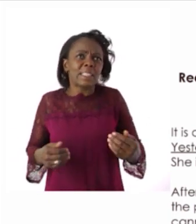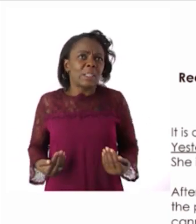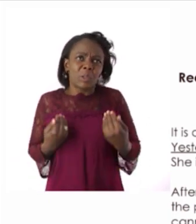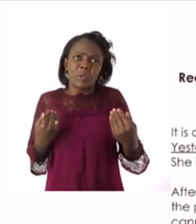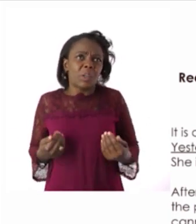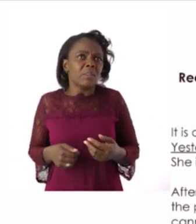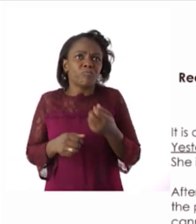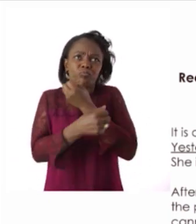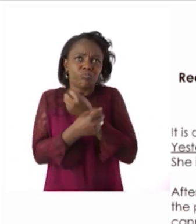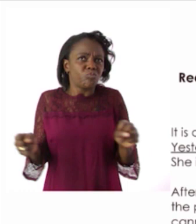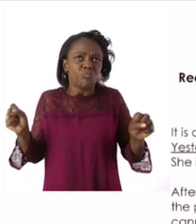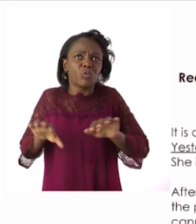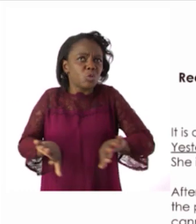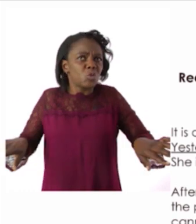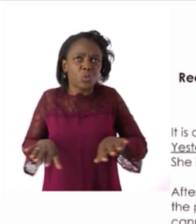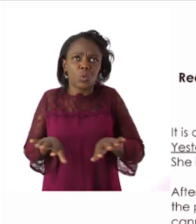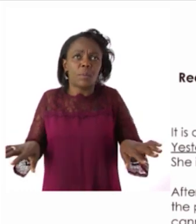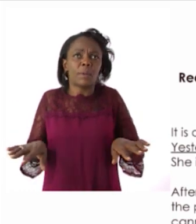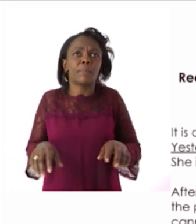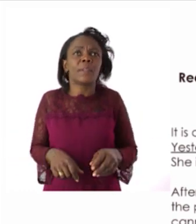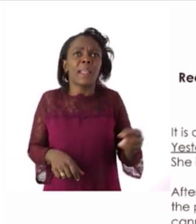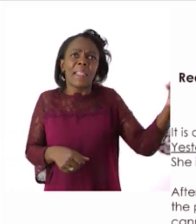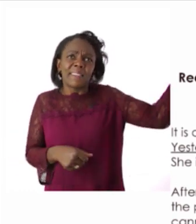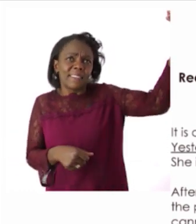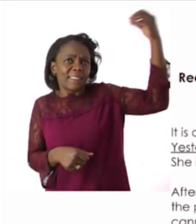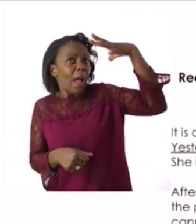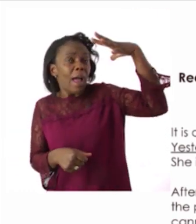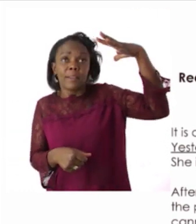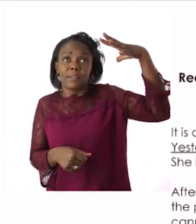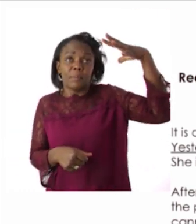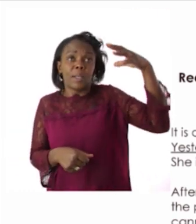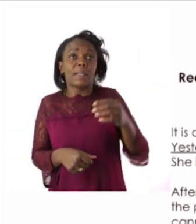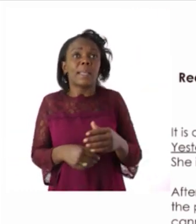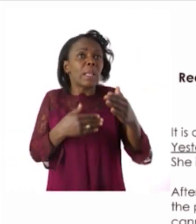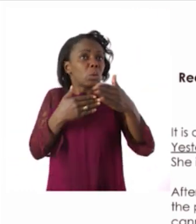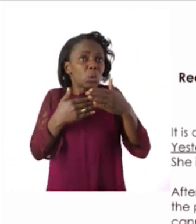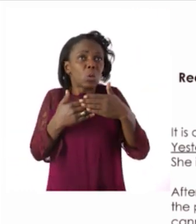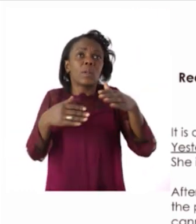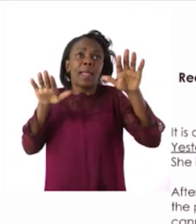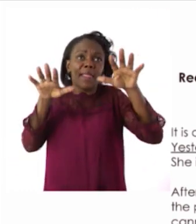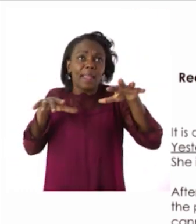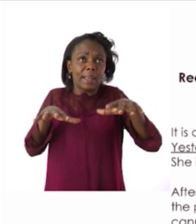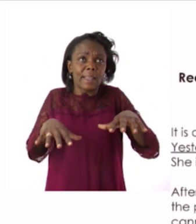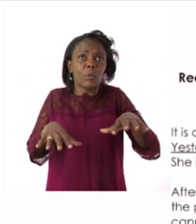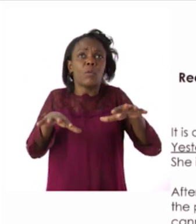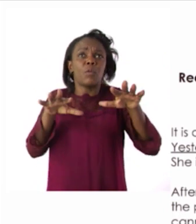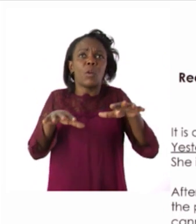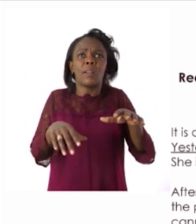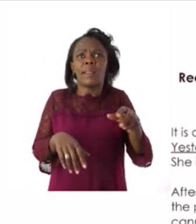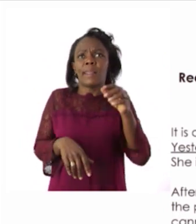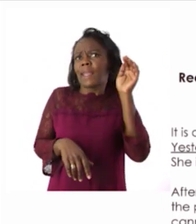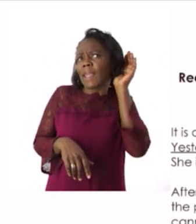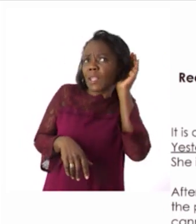pool. Her little brother wants to swim too. He is still young and